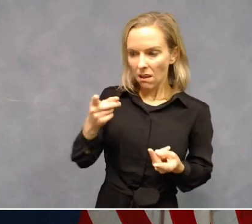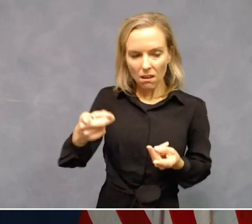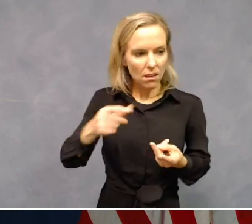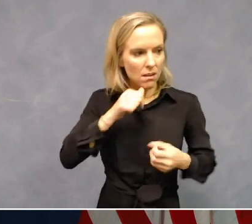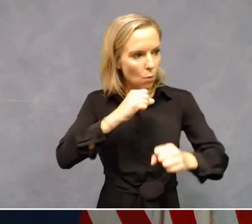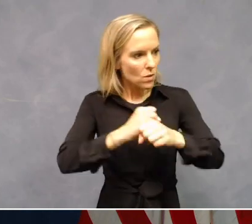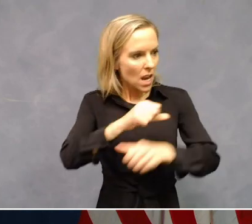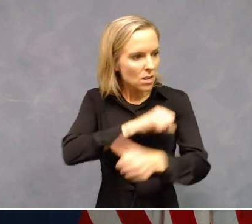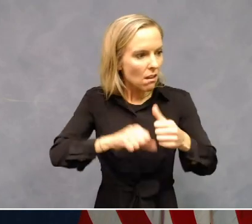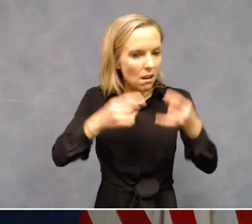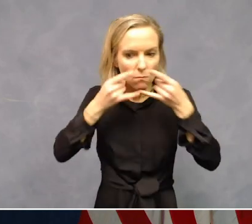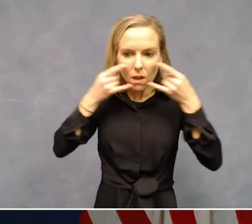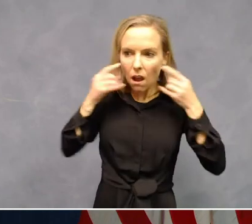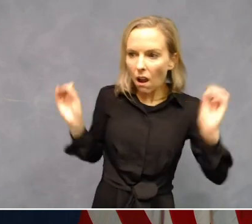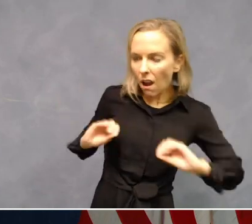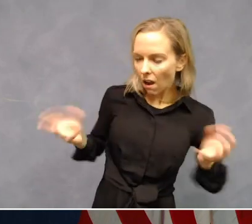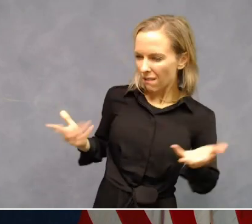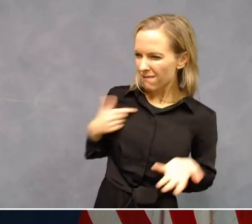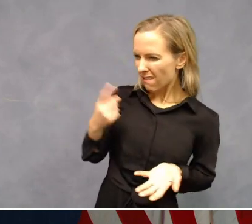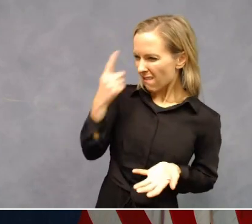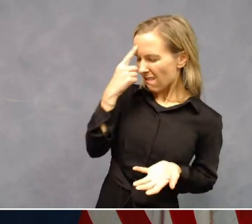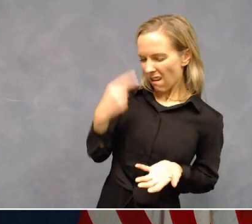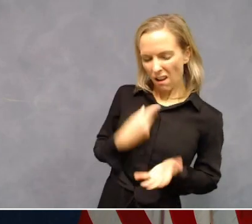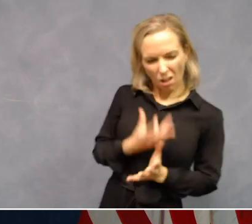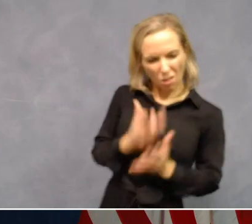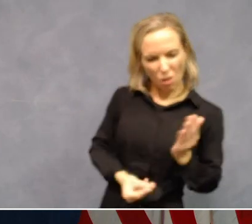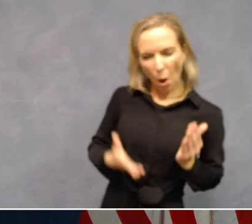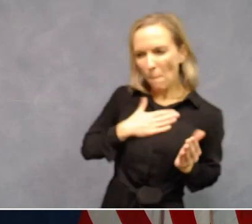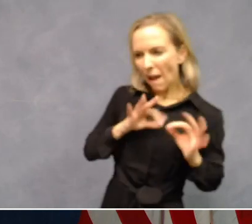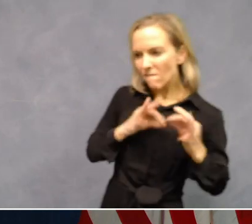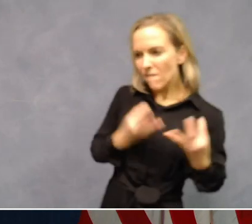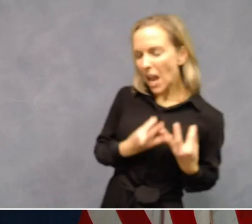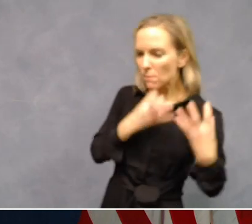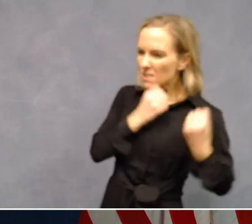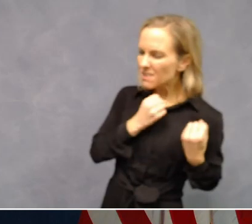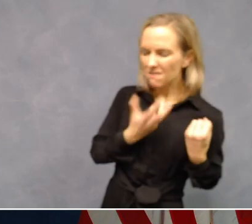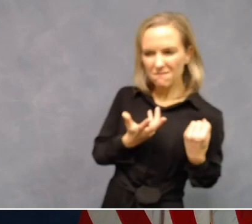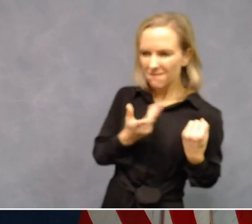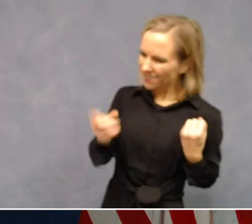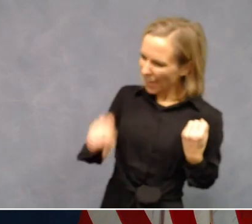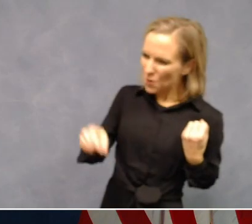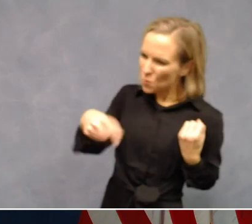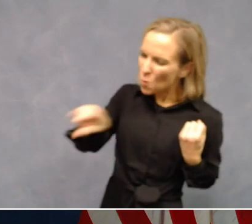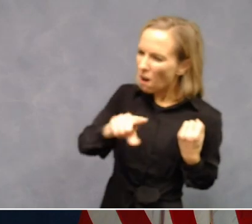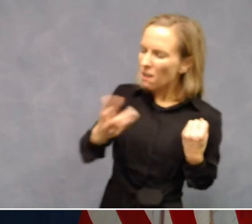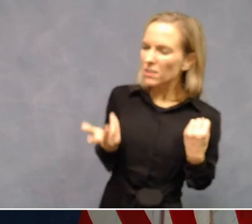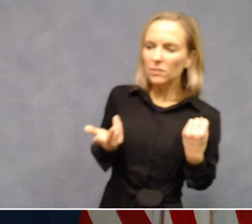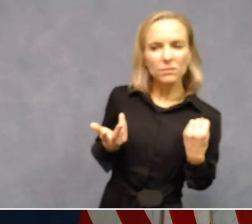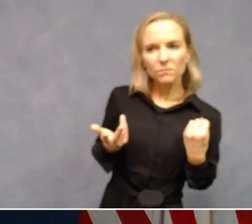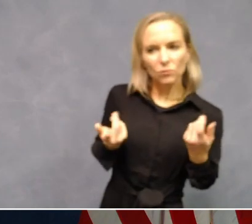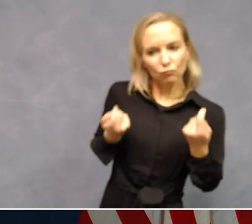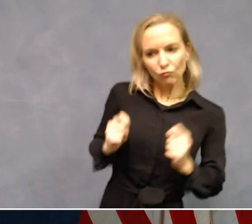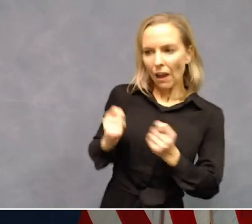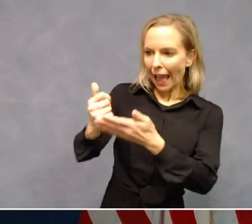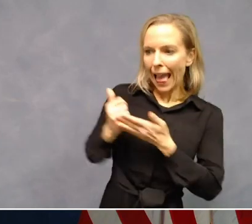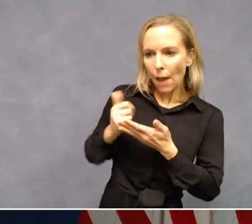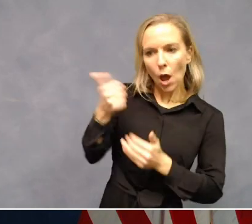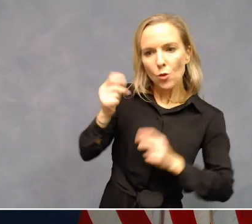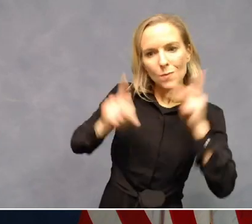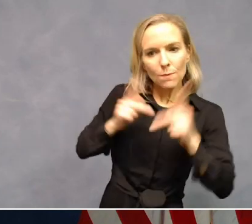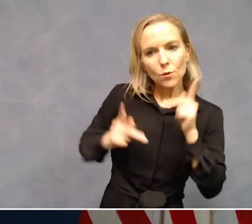in your mind, I just lost my family member. Can't you at least try and help others not lose